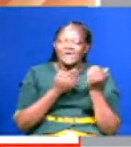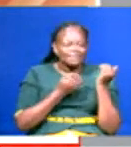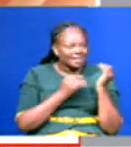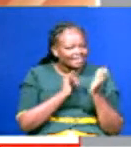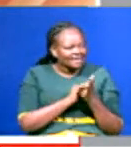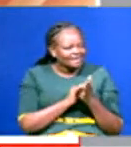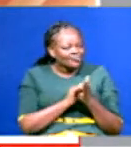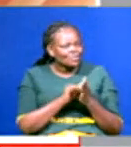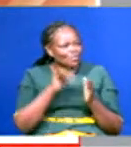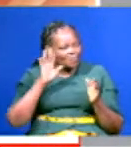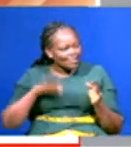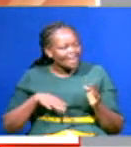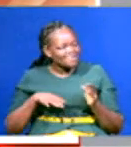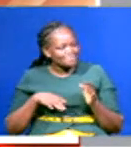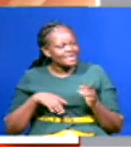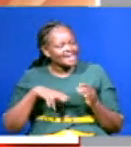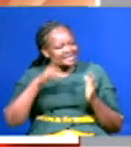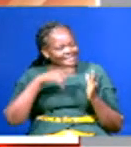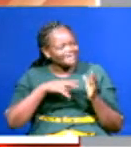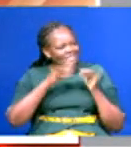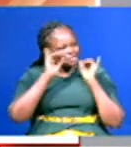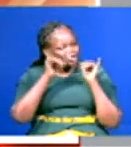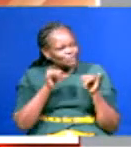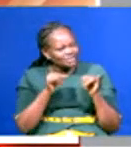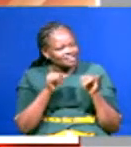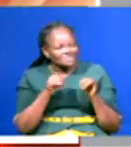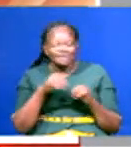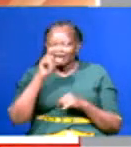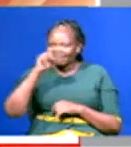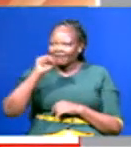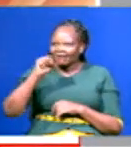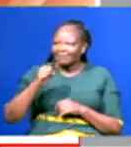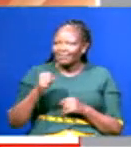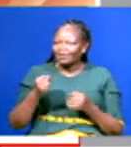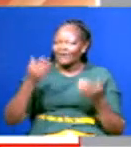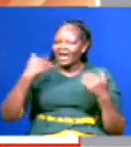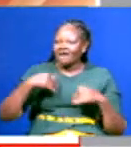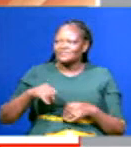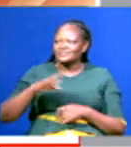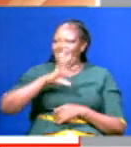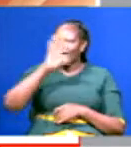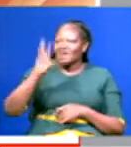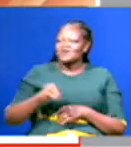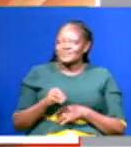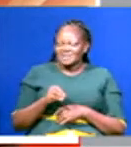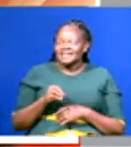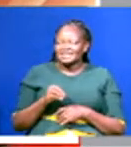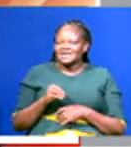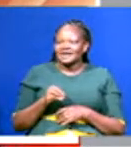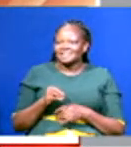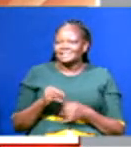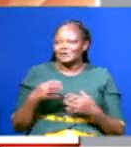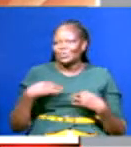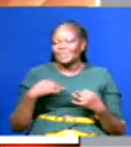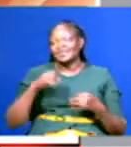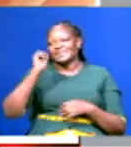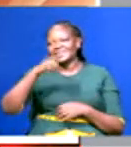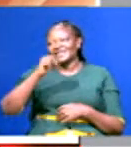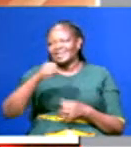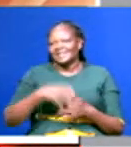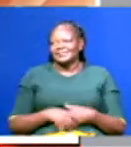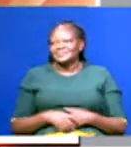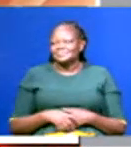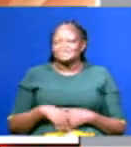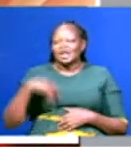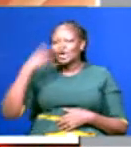entire woman. Yes. Oh my goodness. It's going to be we're going to be wearing an African print. What? Yes. So it's going to be beautiful. Beautiful.